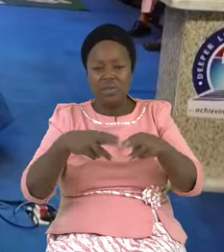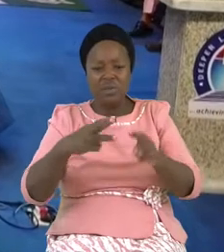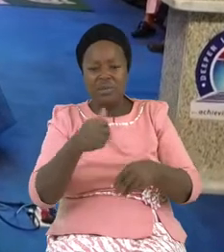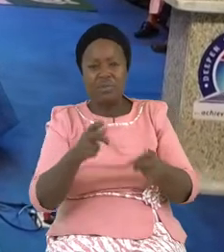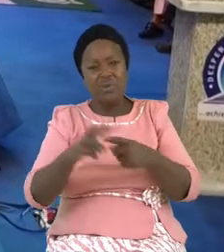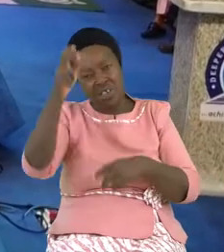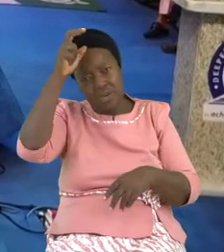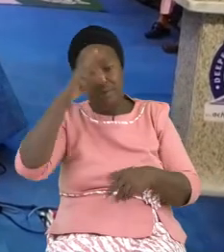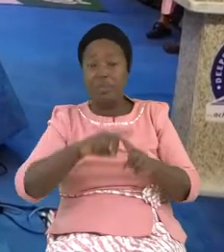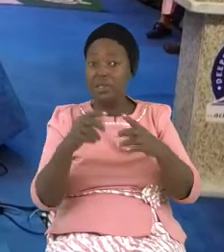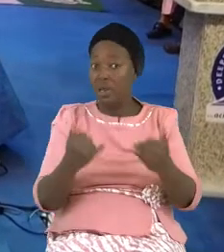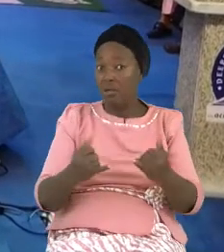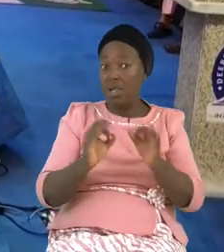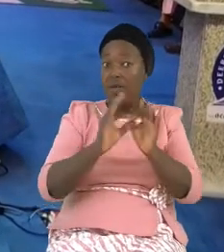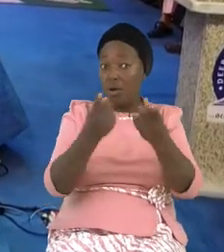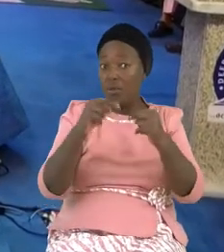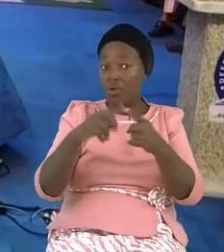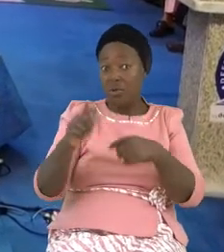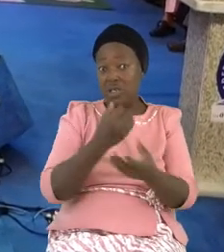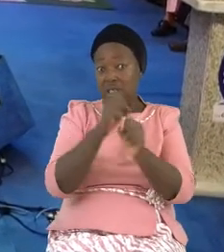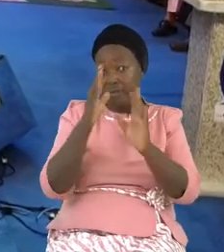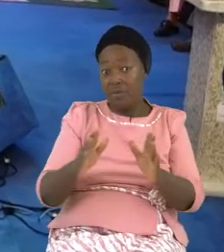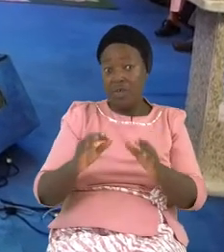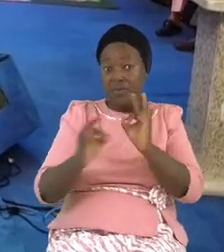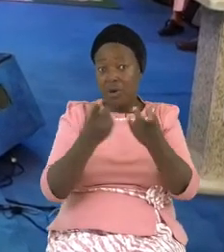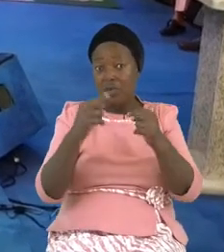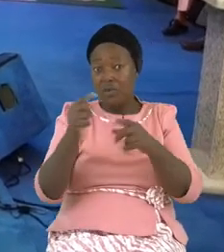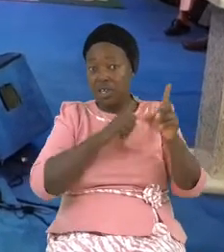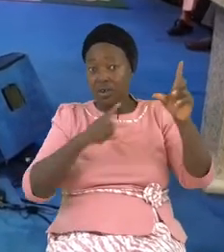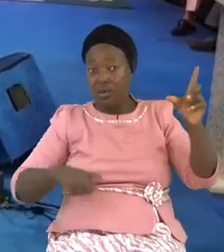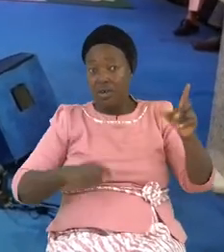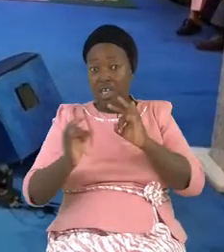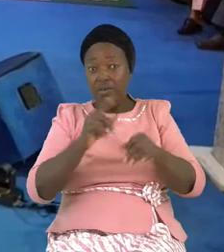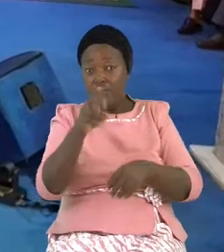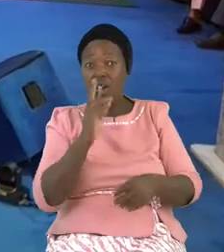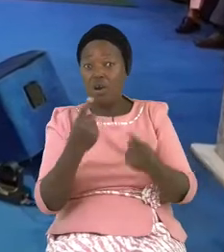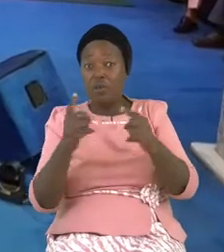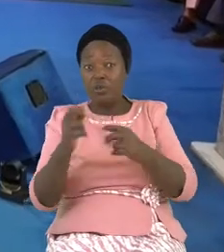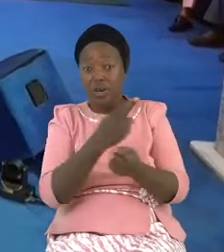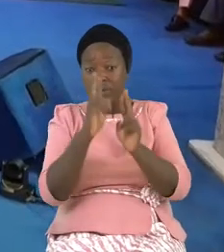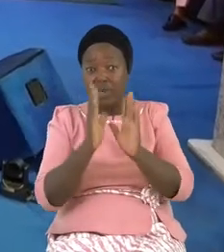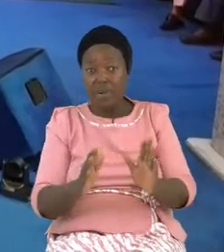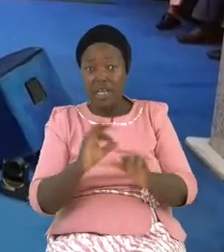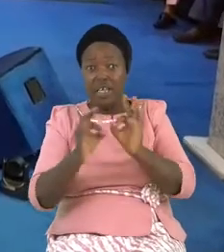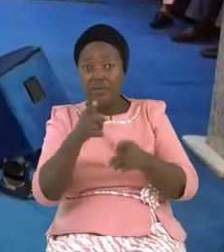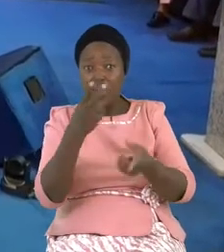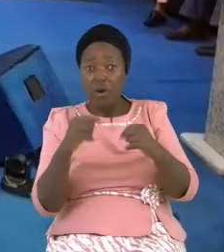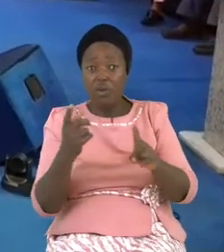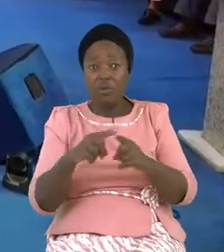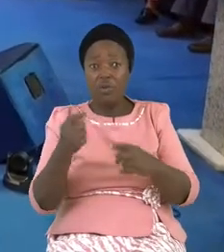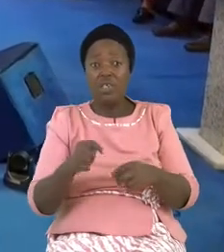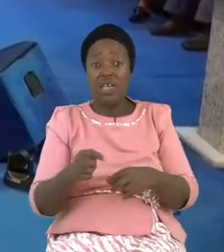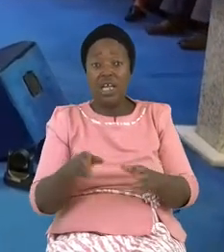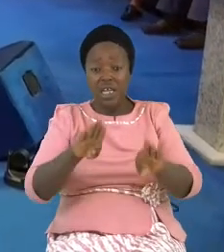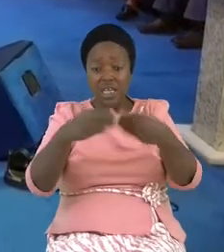the Savior, if you are coming to the Lord, if you are coming to the Redeemer, if you are coming to the Giver of